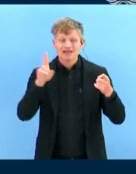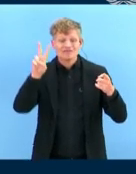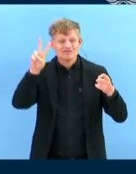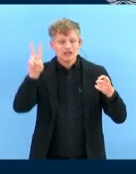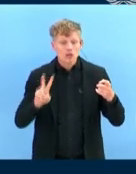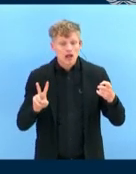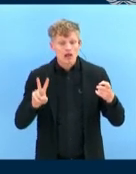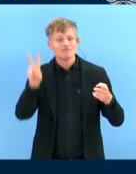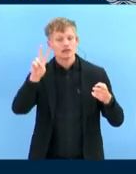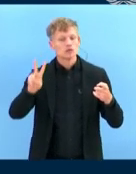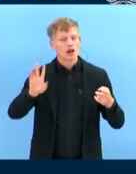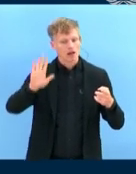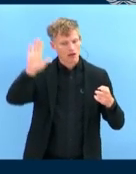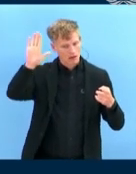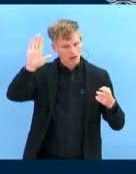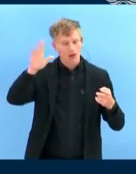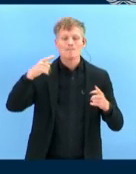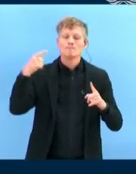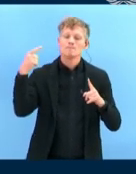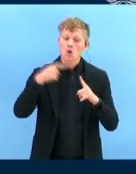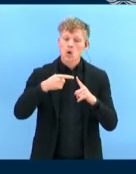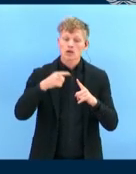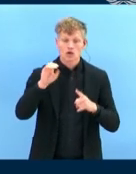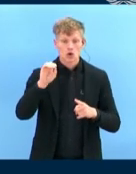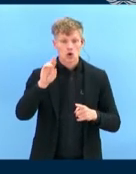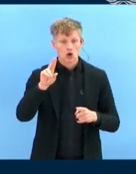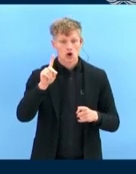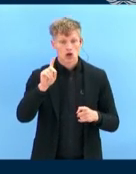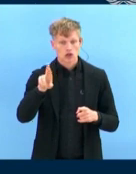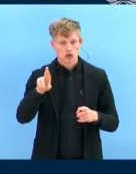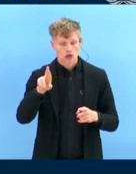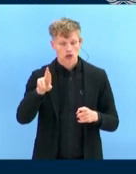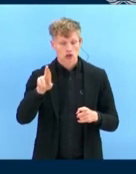Venezuela wished to make a point of order. Is that correct?